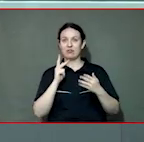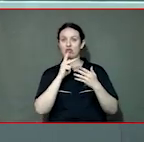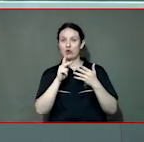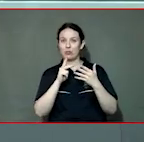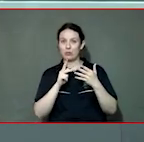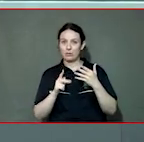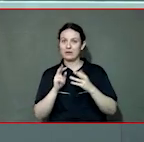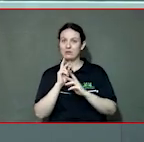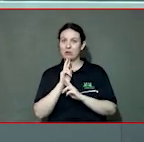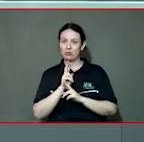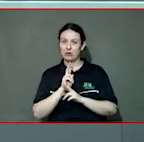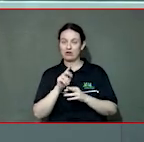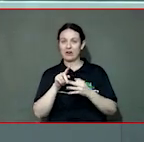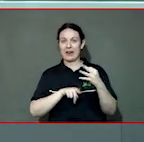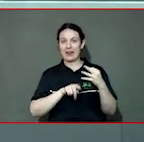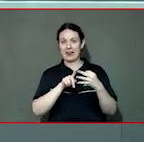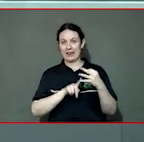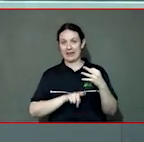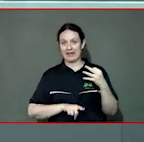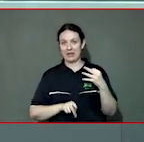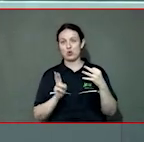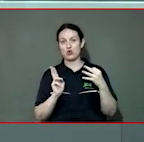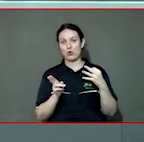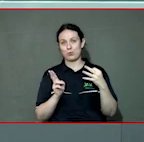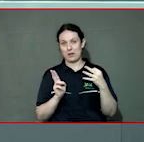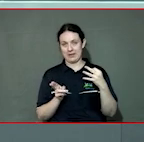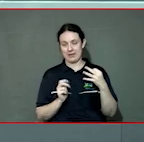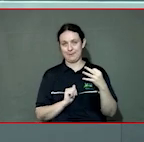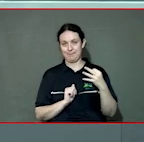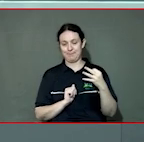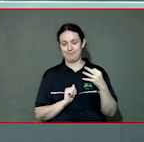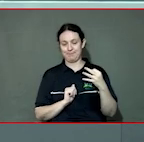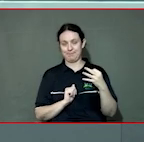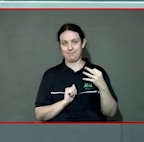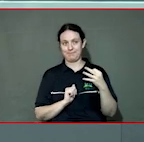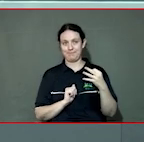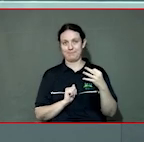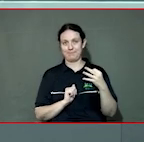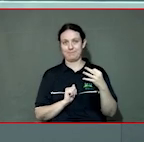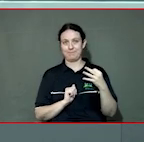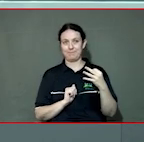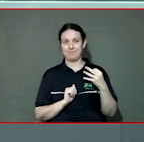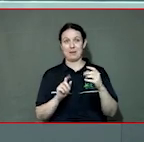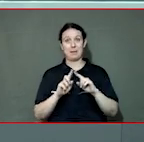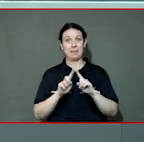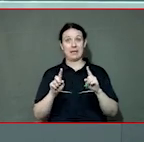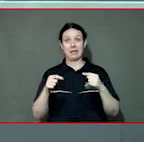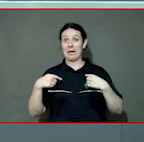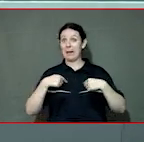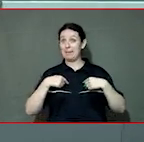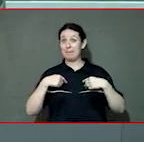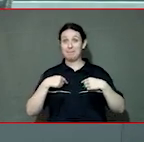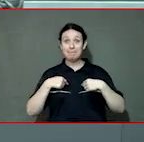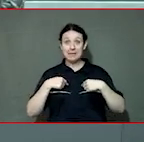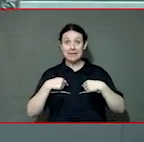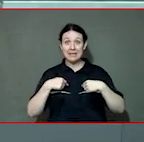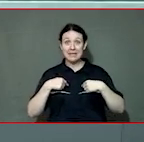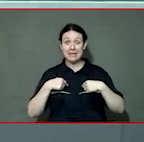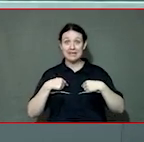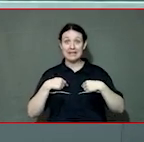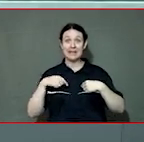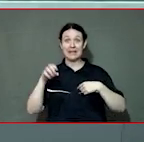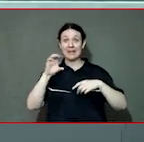They're usually 1, 2, 3 questions asked in the paper. I didn't set the chemistry part. I'm